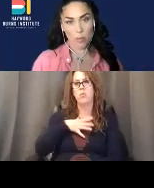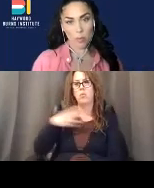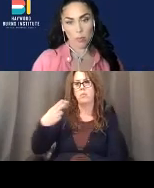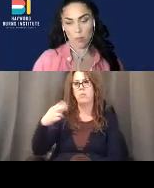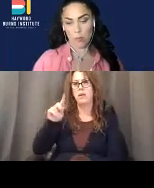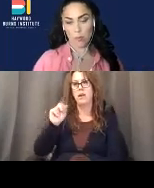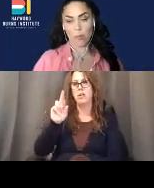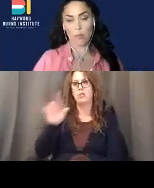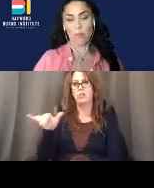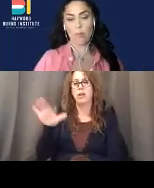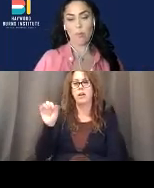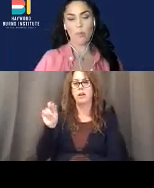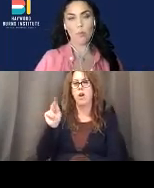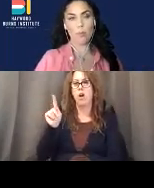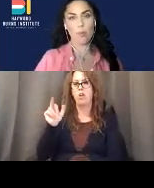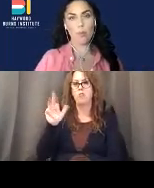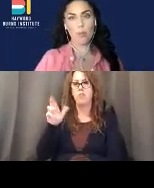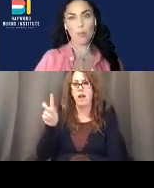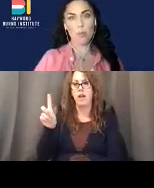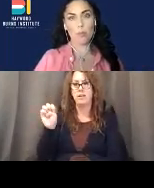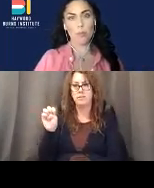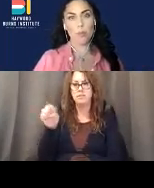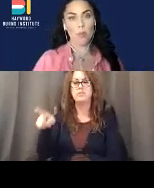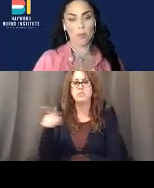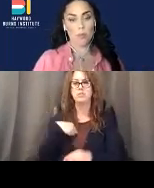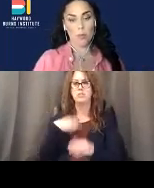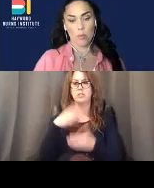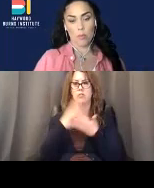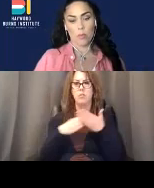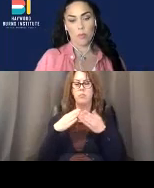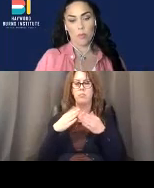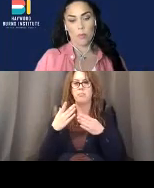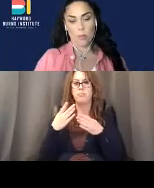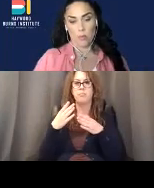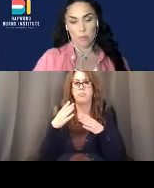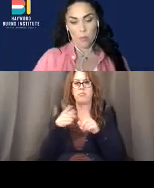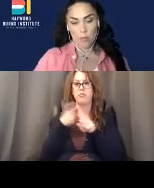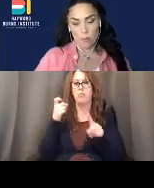Safety Prevention and Early Intervention Branch, and I will let her share.